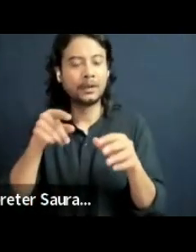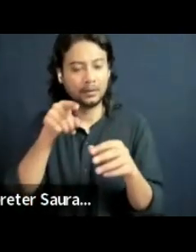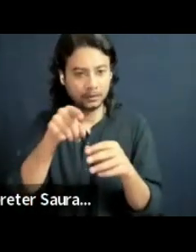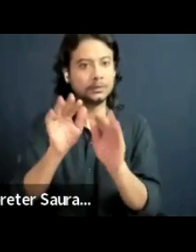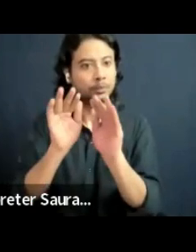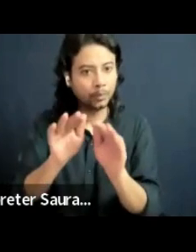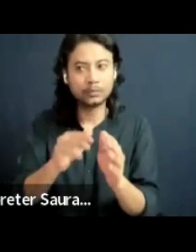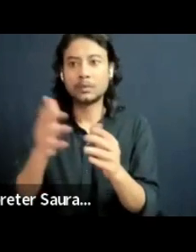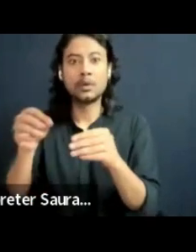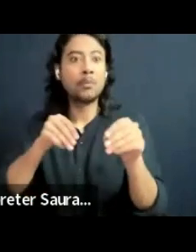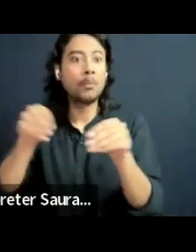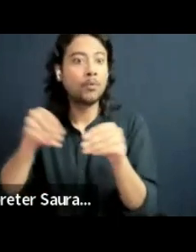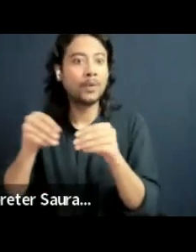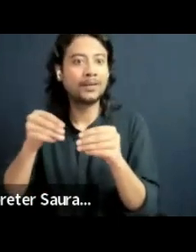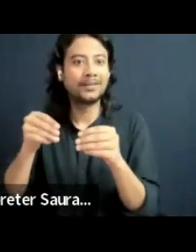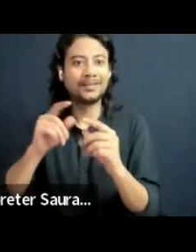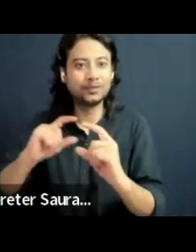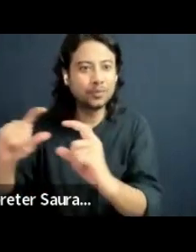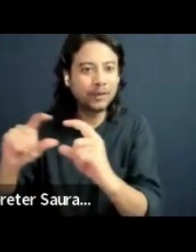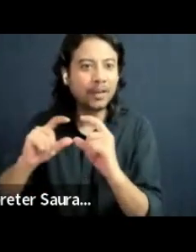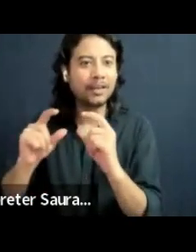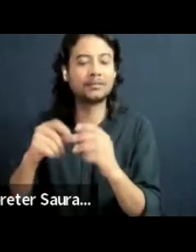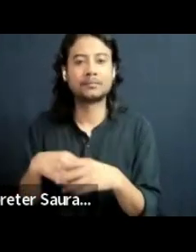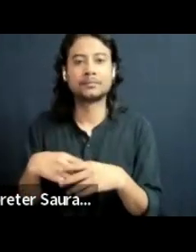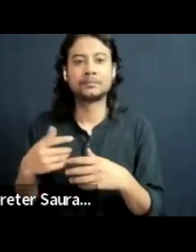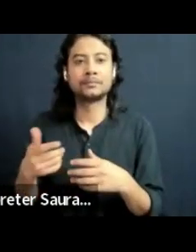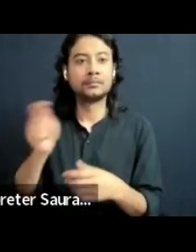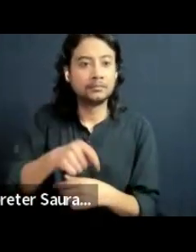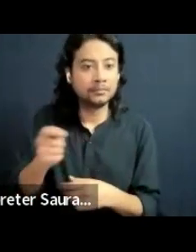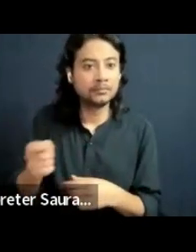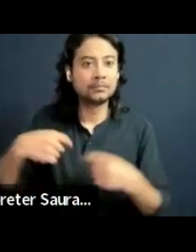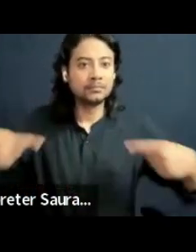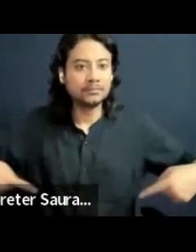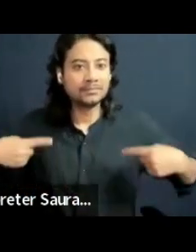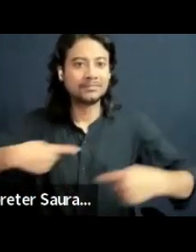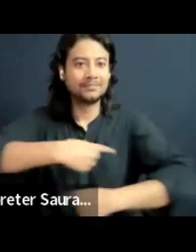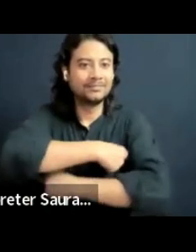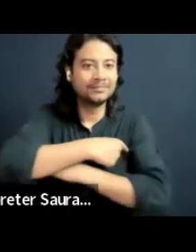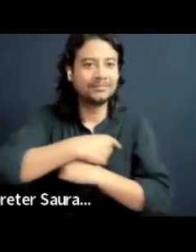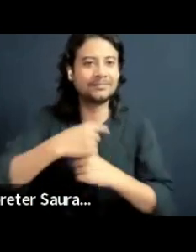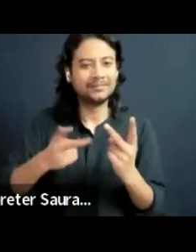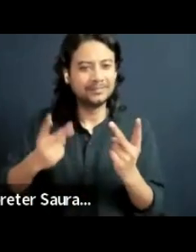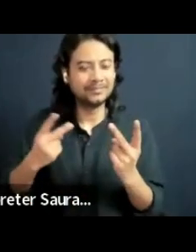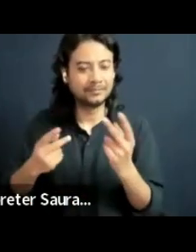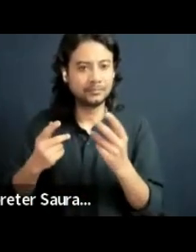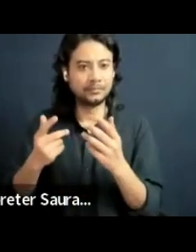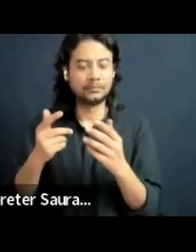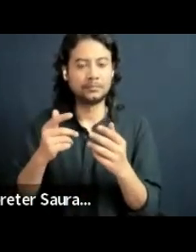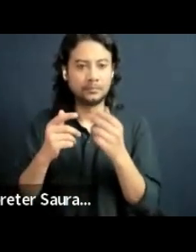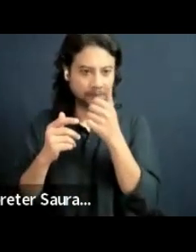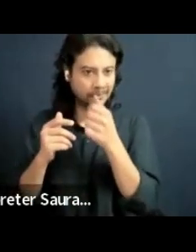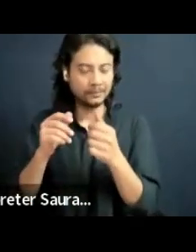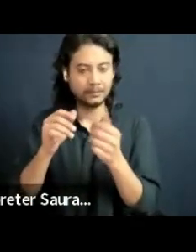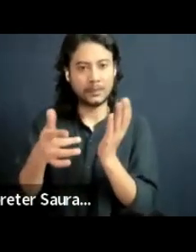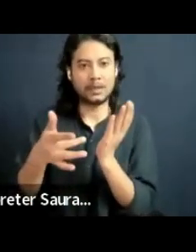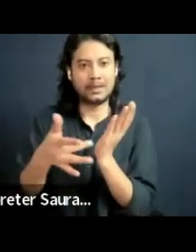assisted devices. All these and other community-based services are extremely important. So the law does